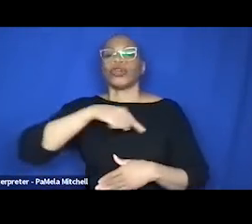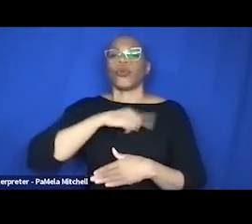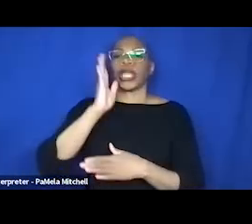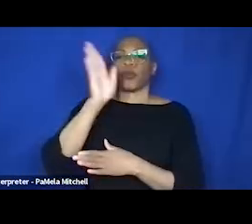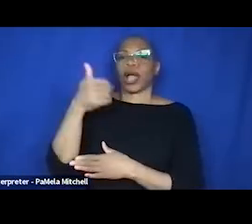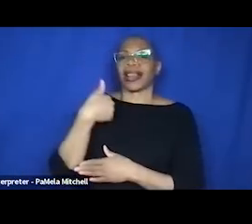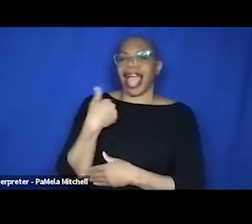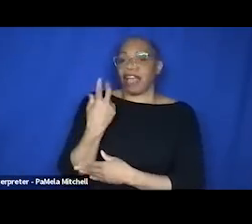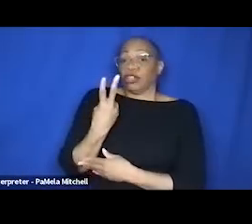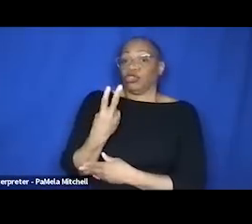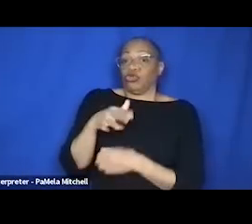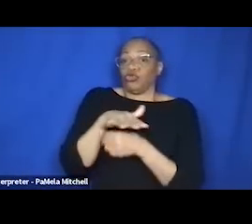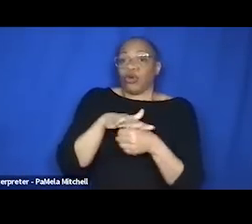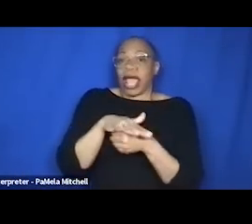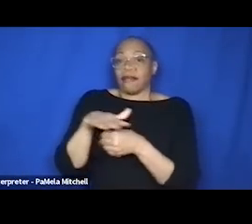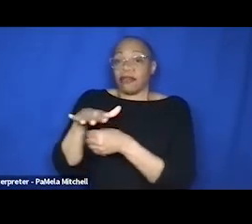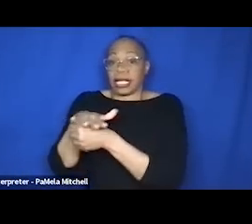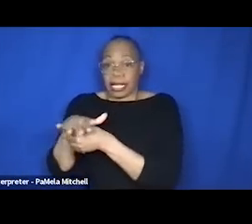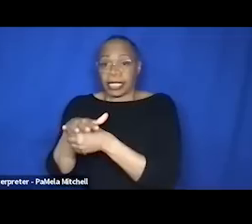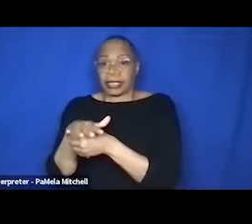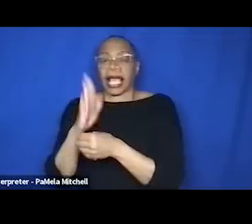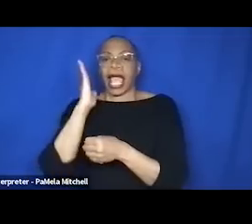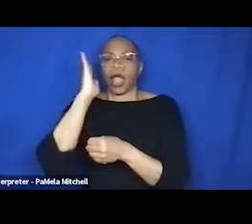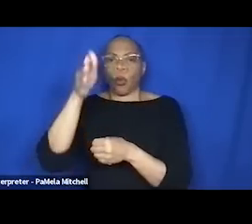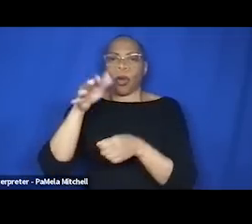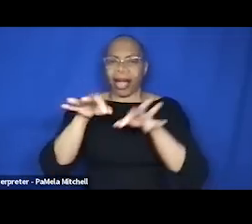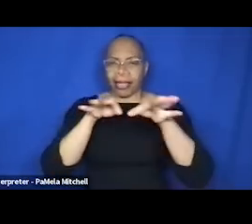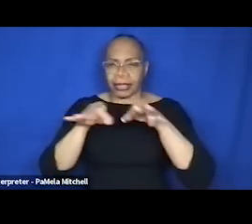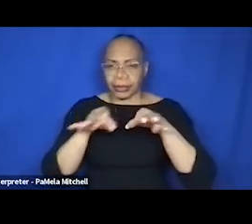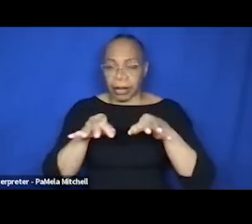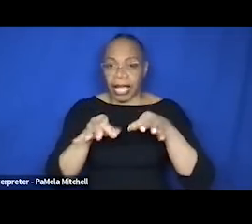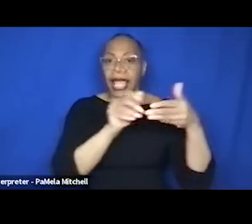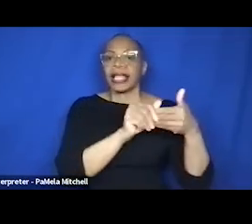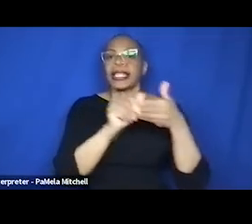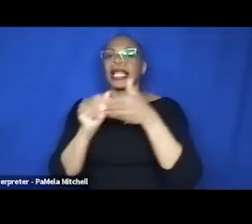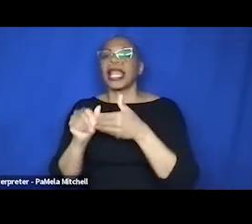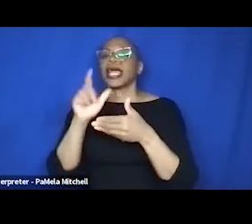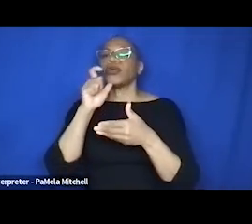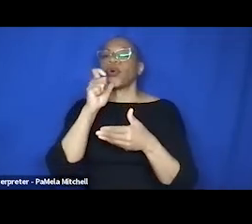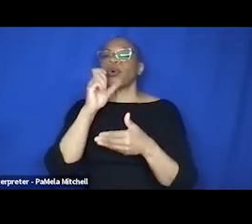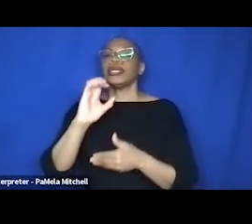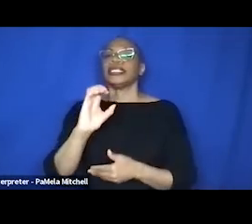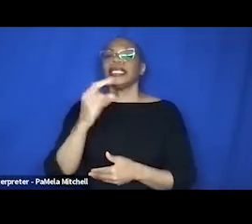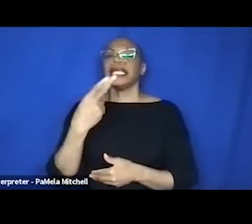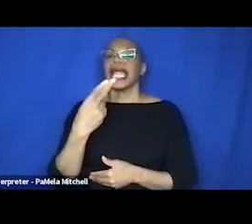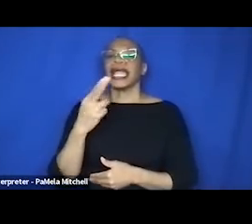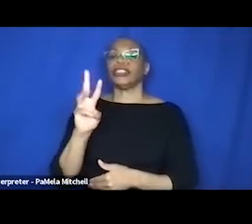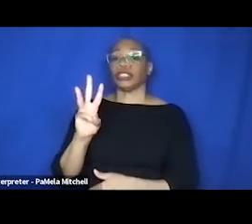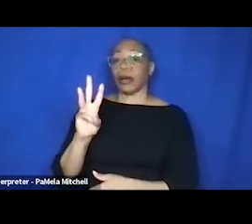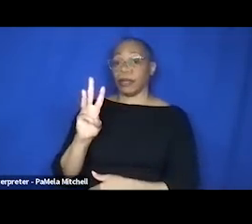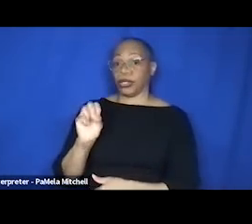and I'll explain the areas that we do, how we do it. And they're led by the CHWs, though. Go ahead and go to the next one.